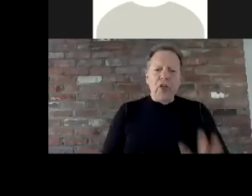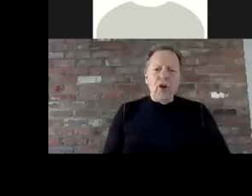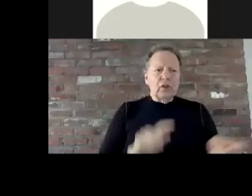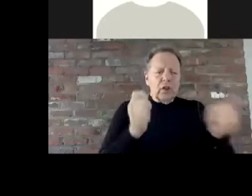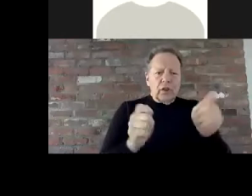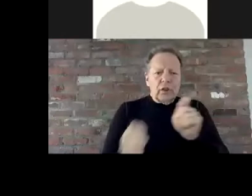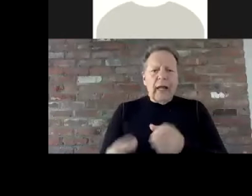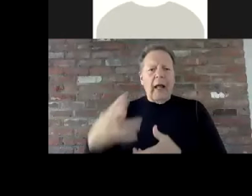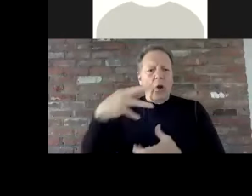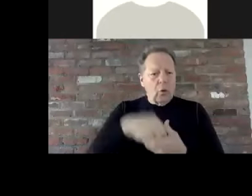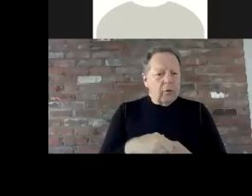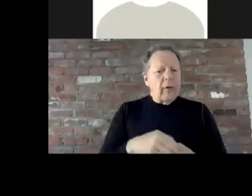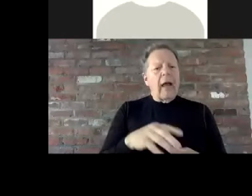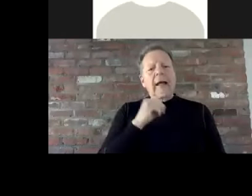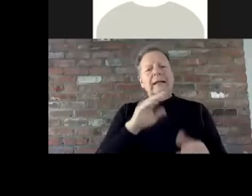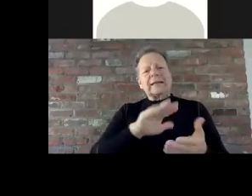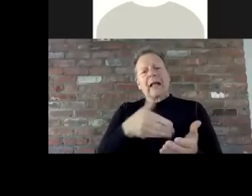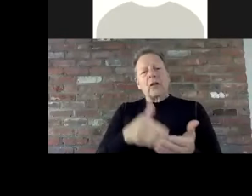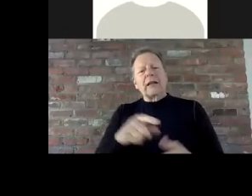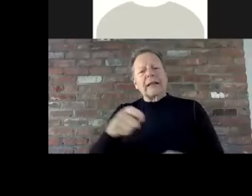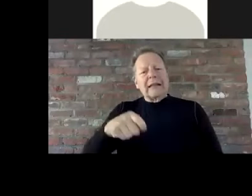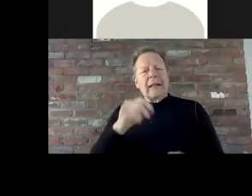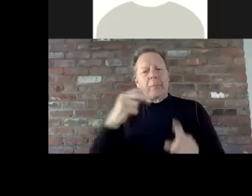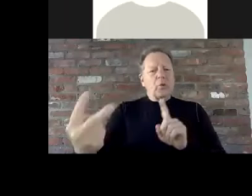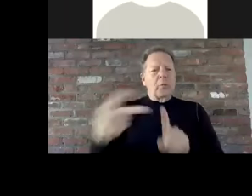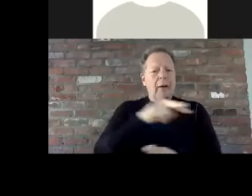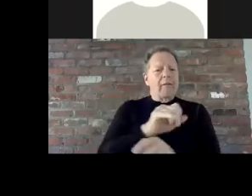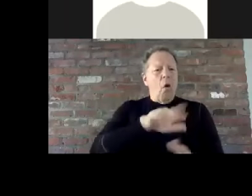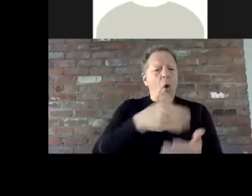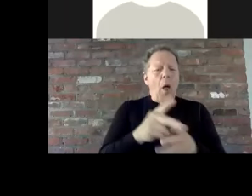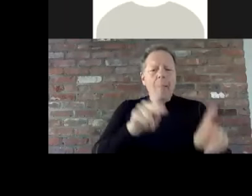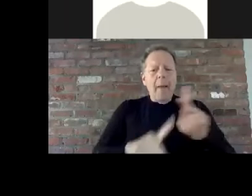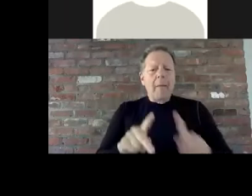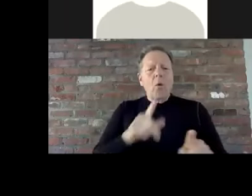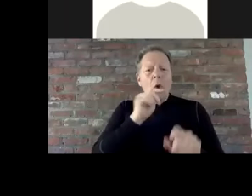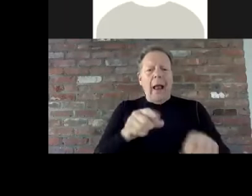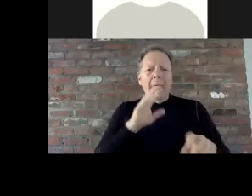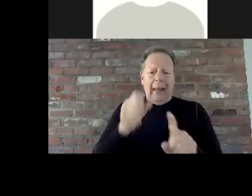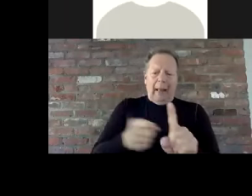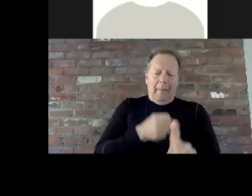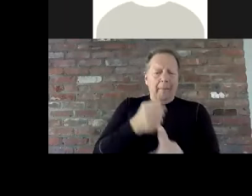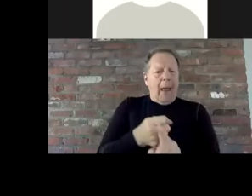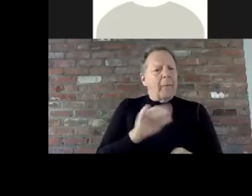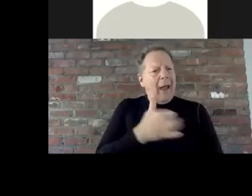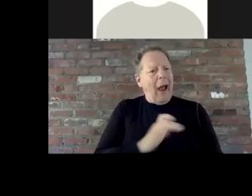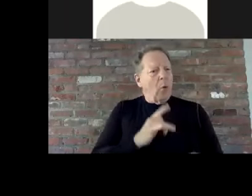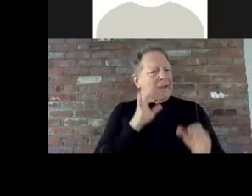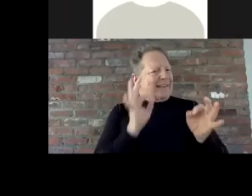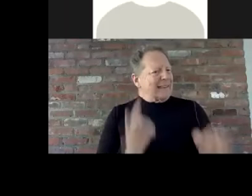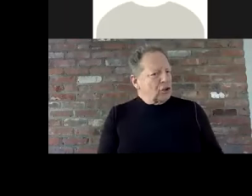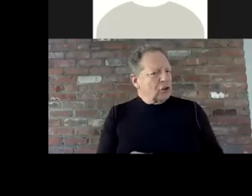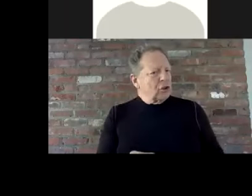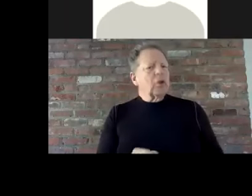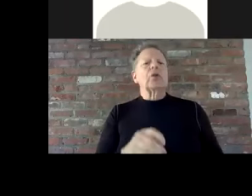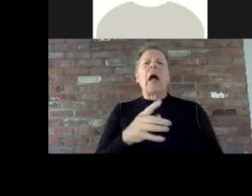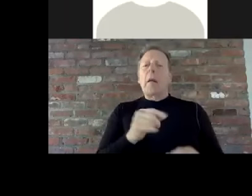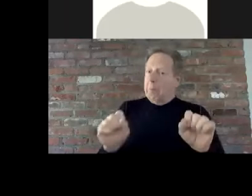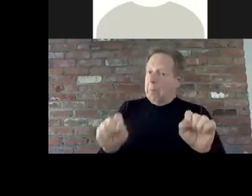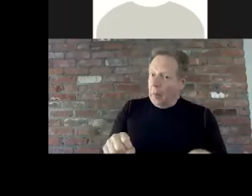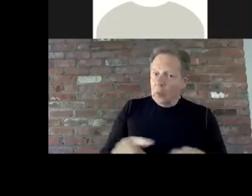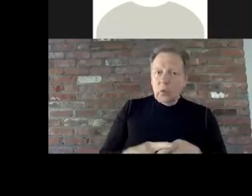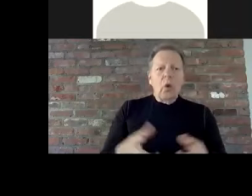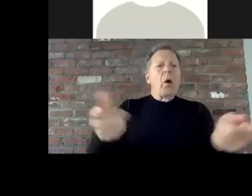of and centers the needs and perspectives of people who could be affected by those decisions, and whether it might be possible to bring